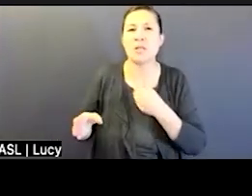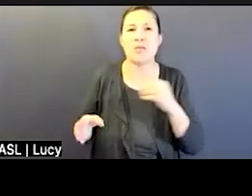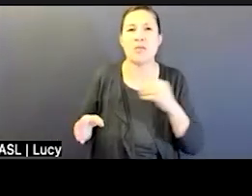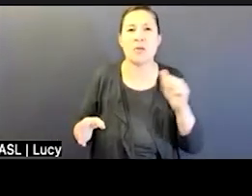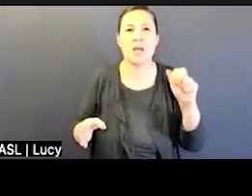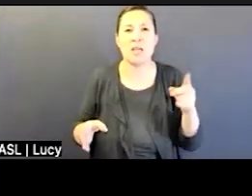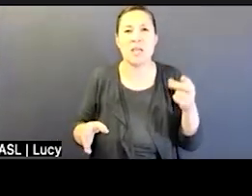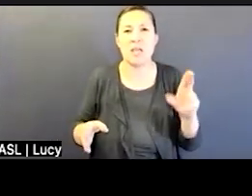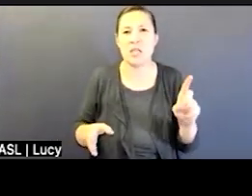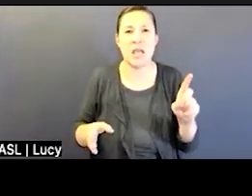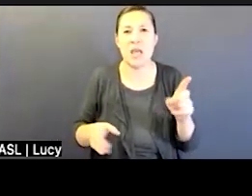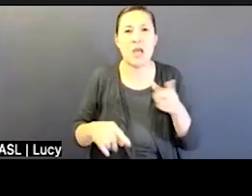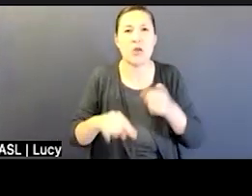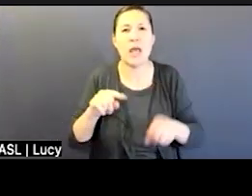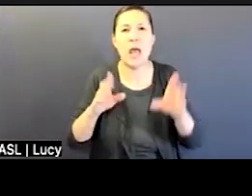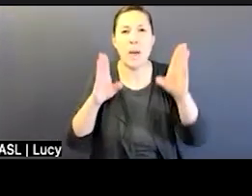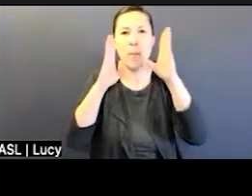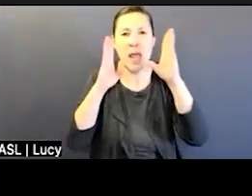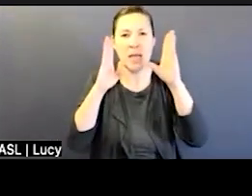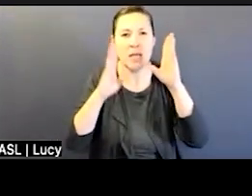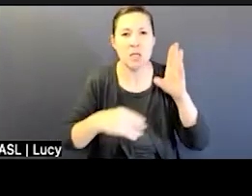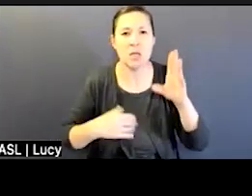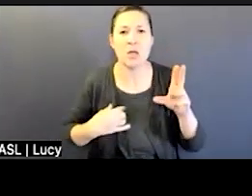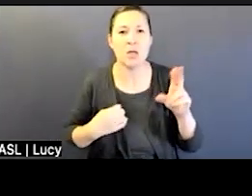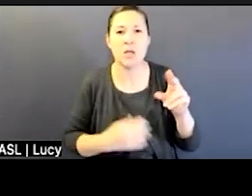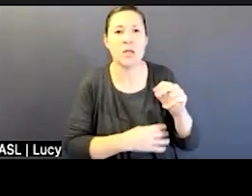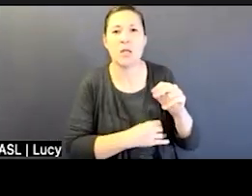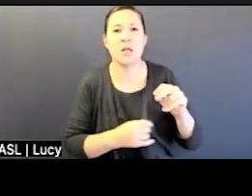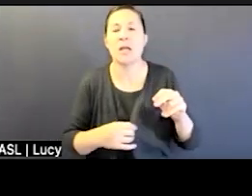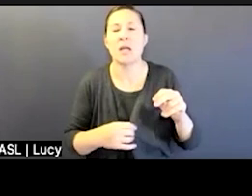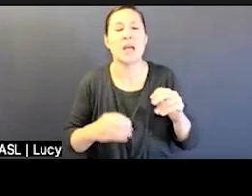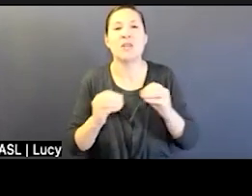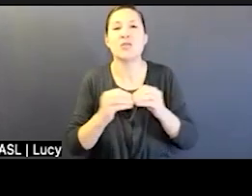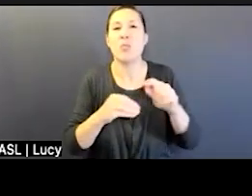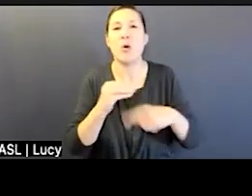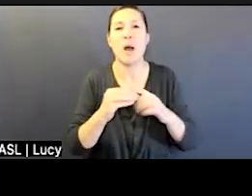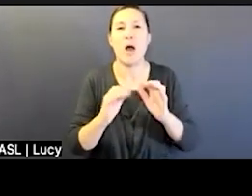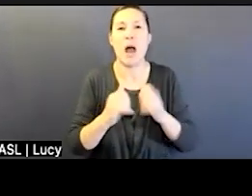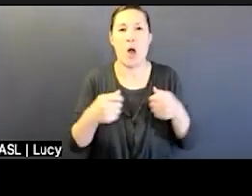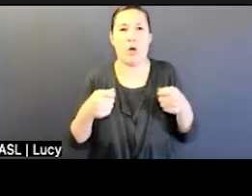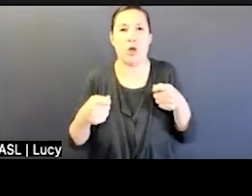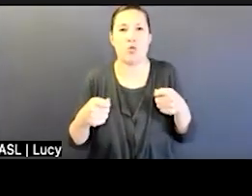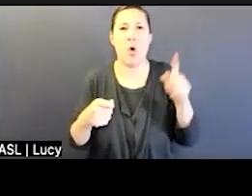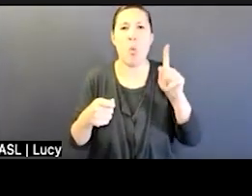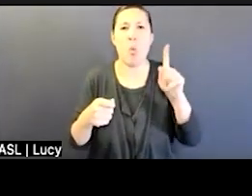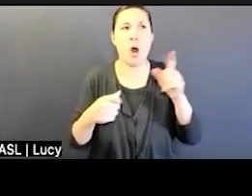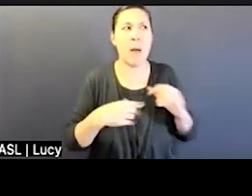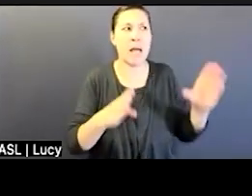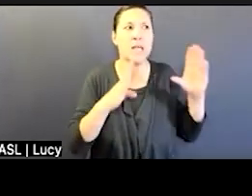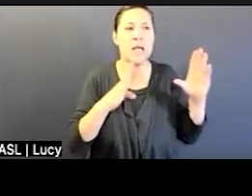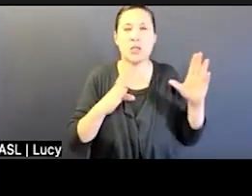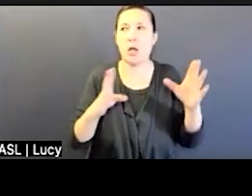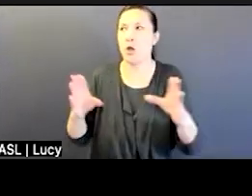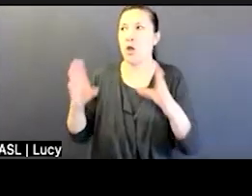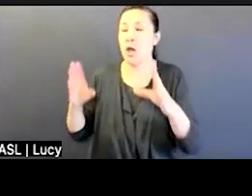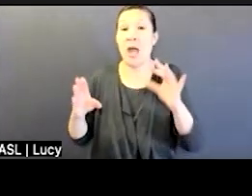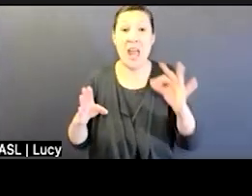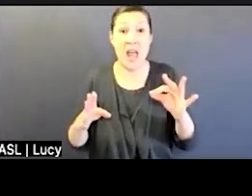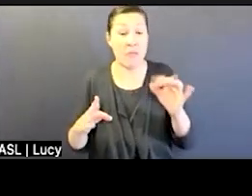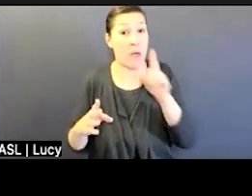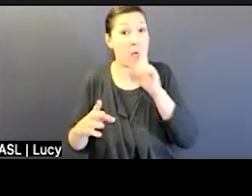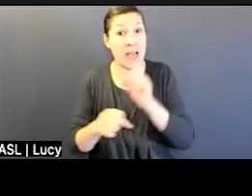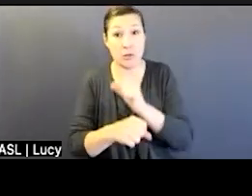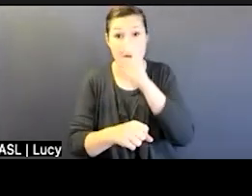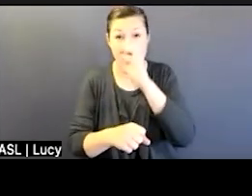with attention. Well, it's an issue with regulating attention. But when we're focused and interested,